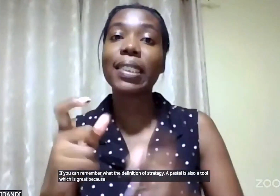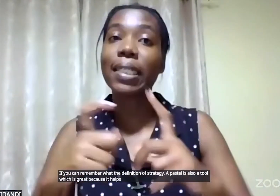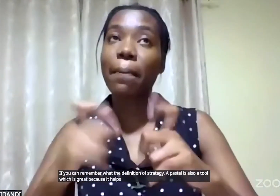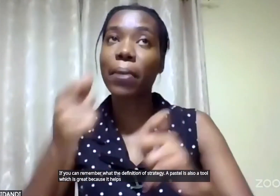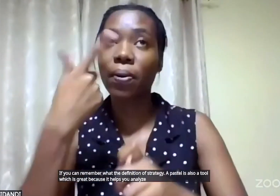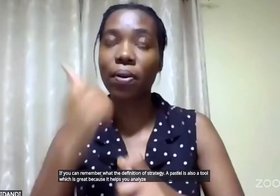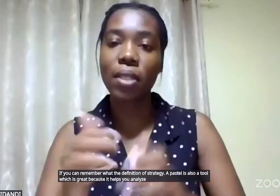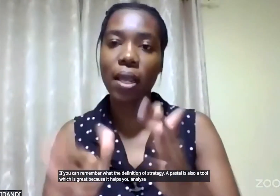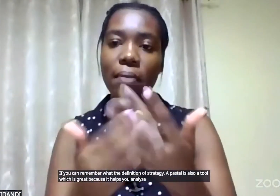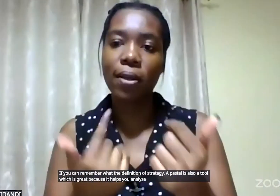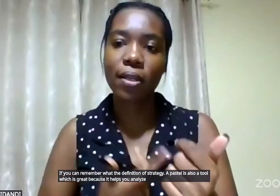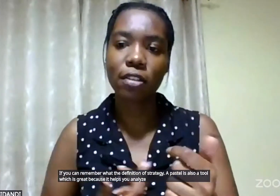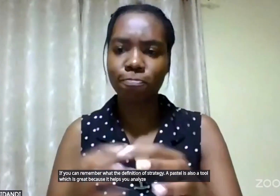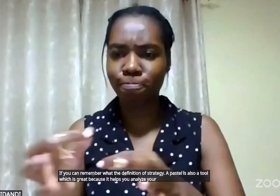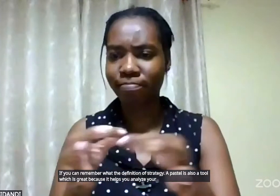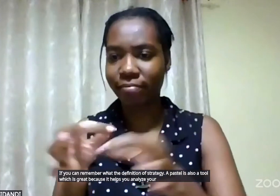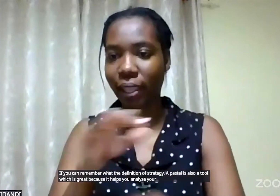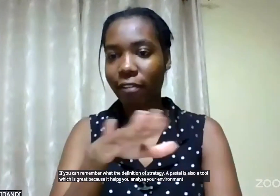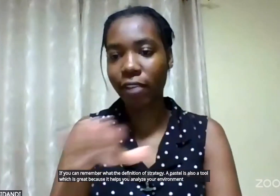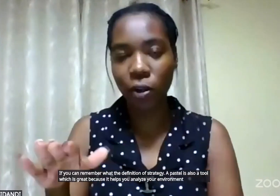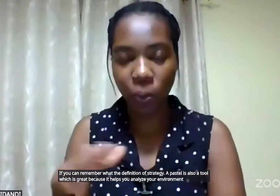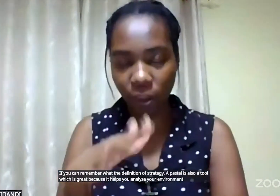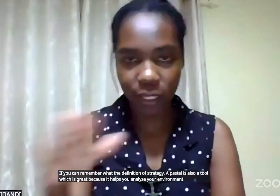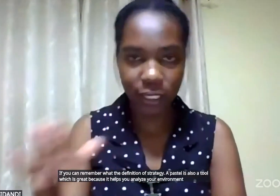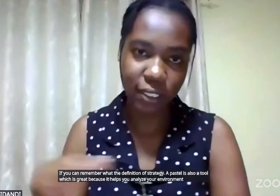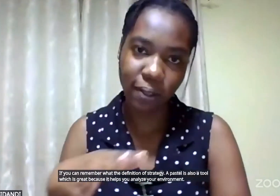analyze your environment. Yeah.